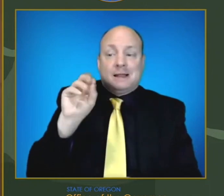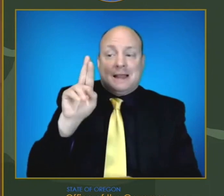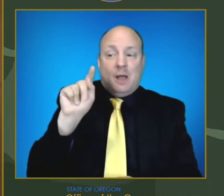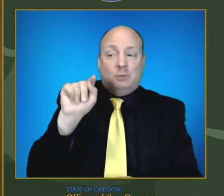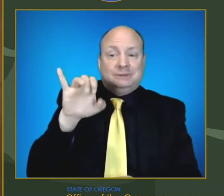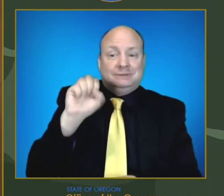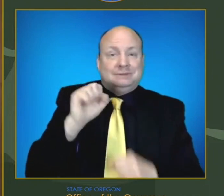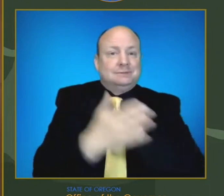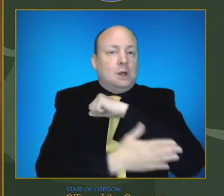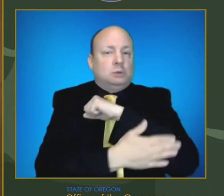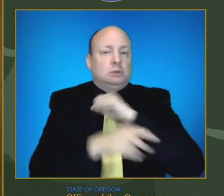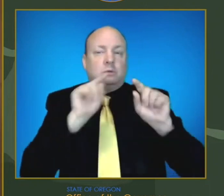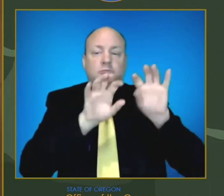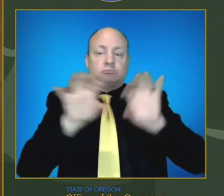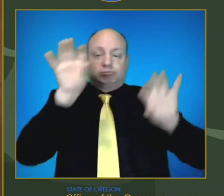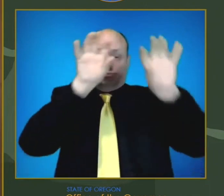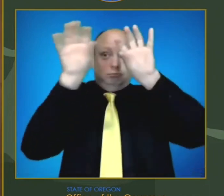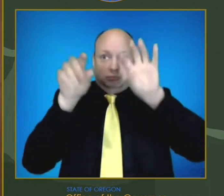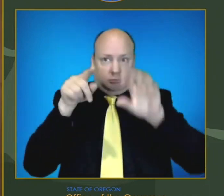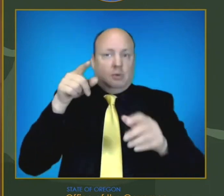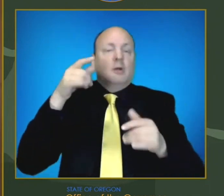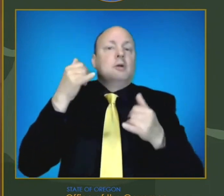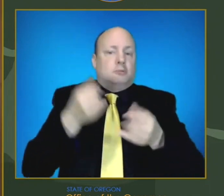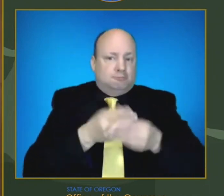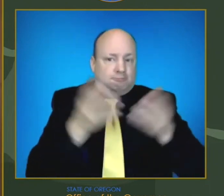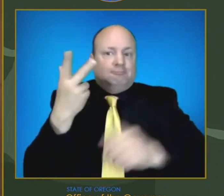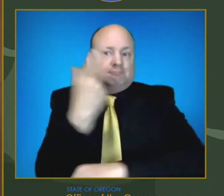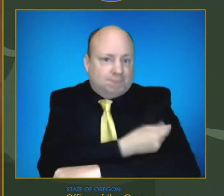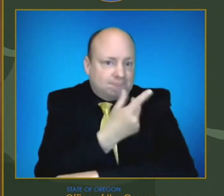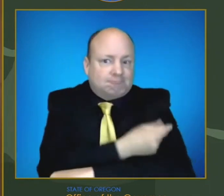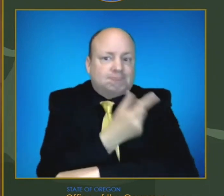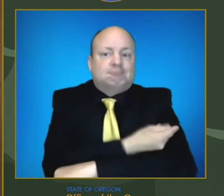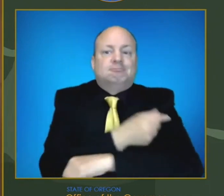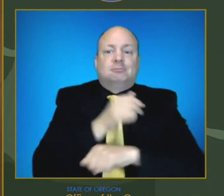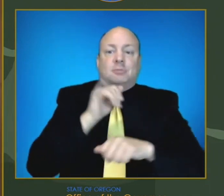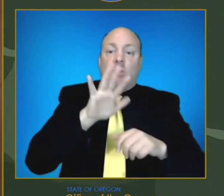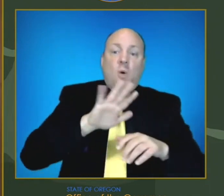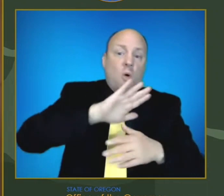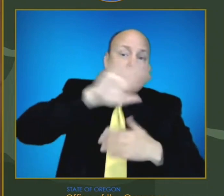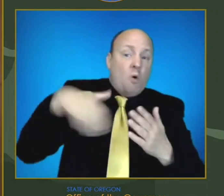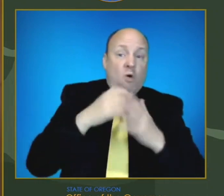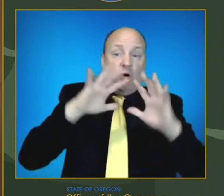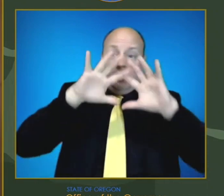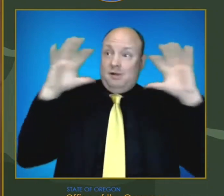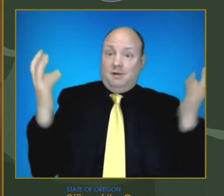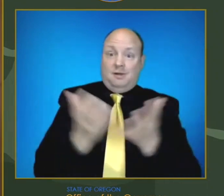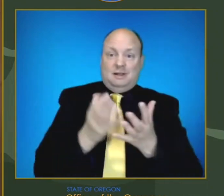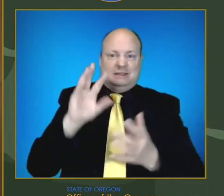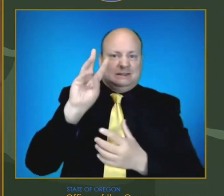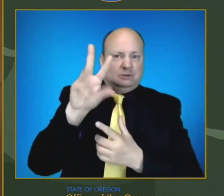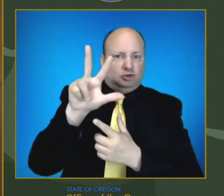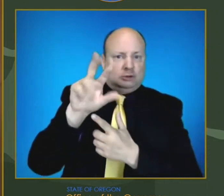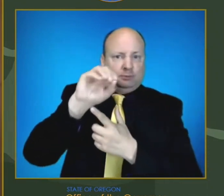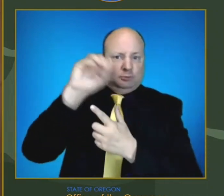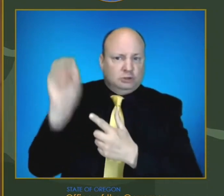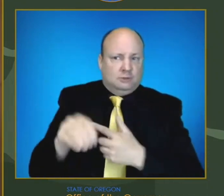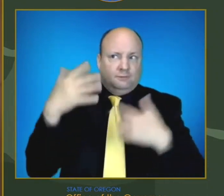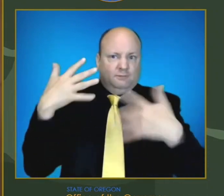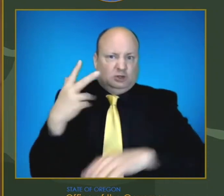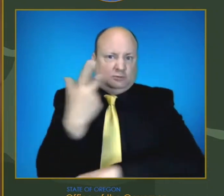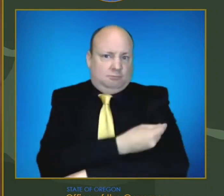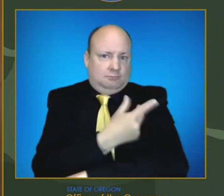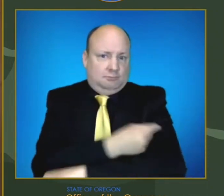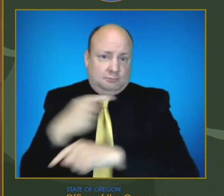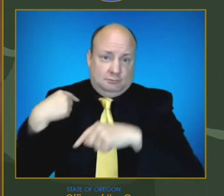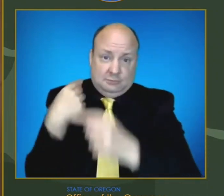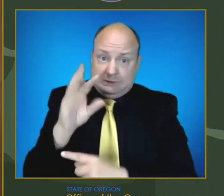now at 63% of adults vaccinated. Every single day, we are getting closer to ending this